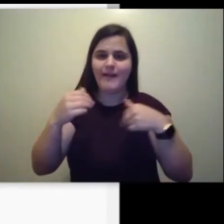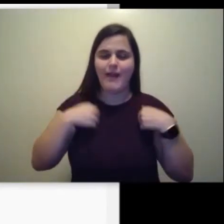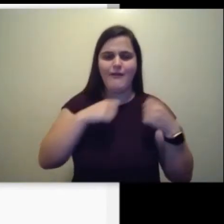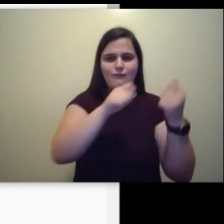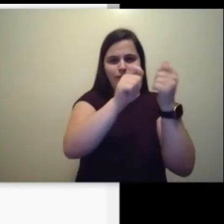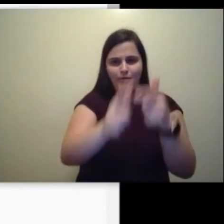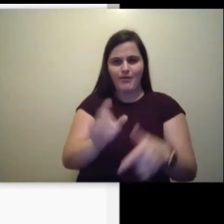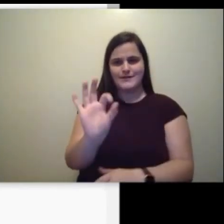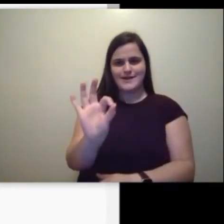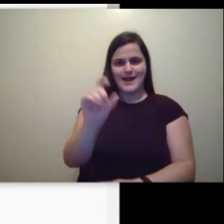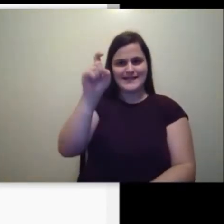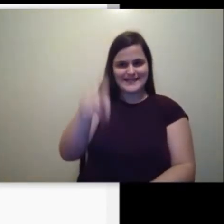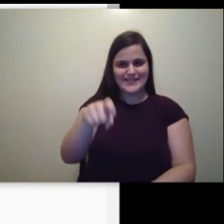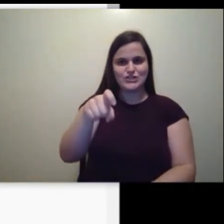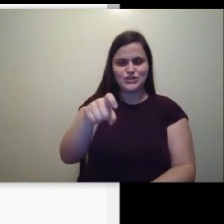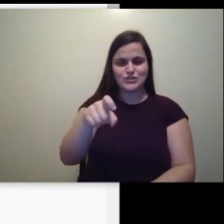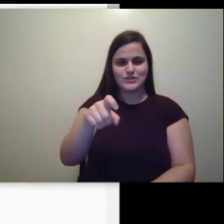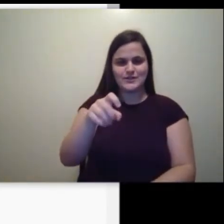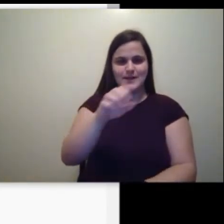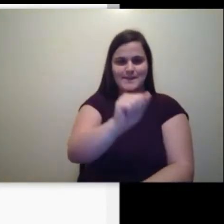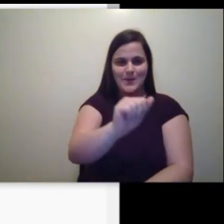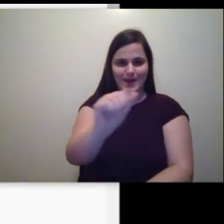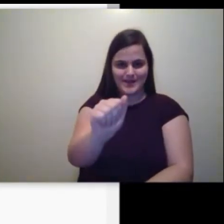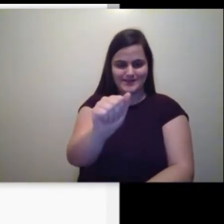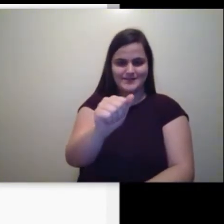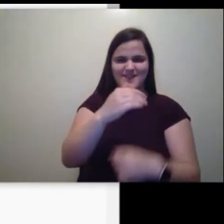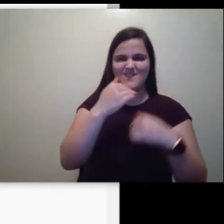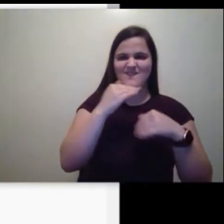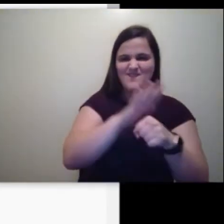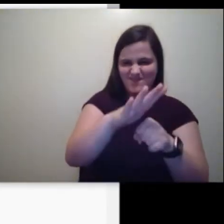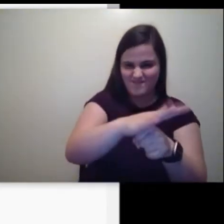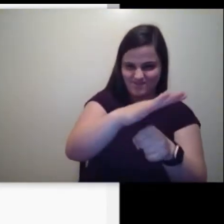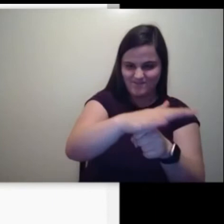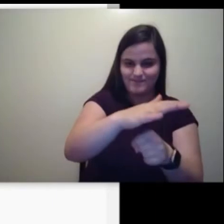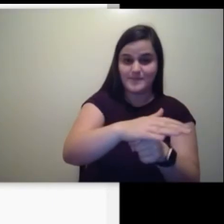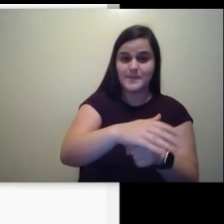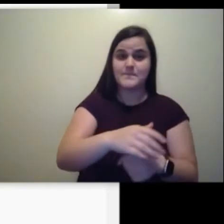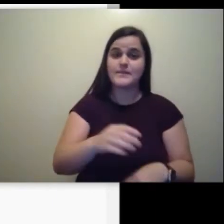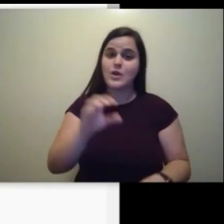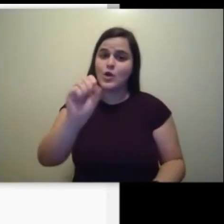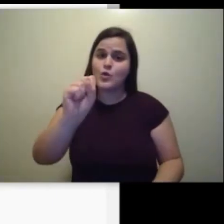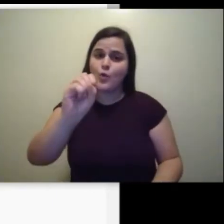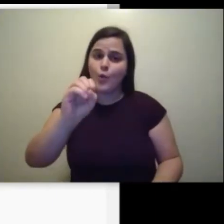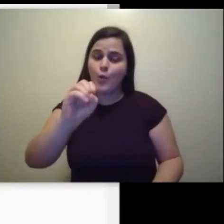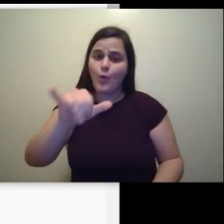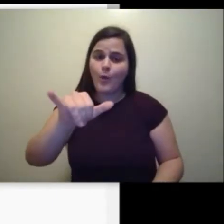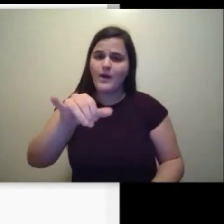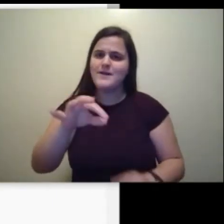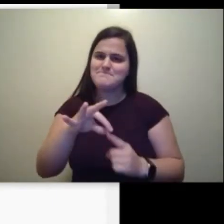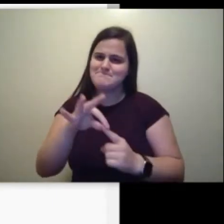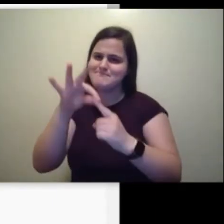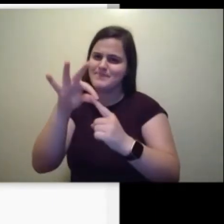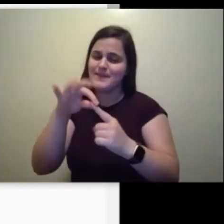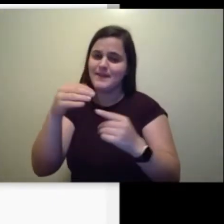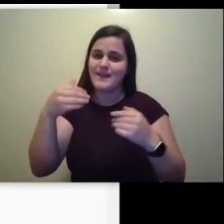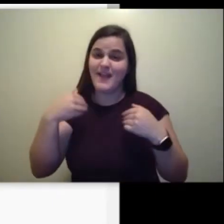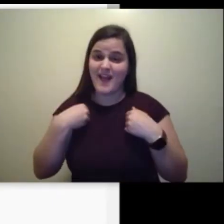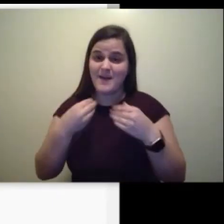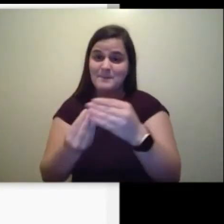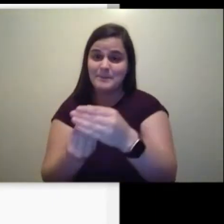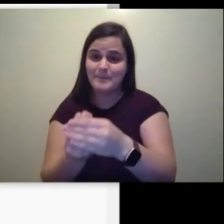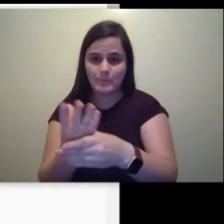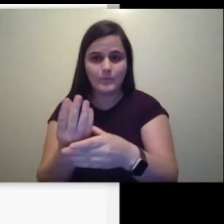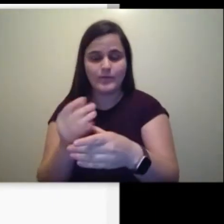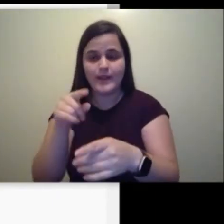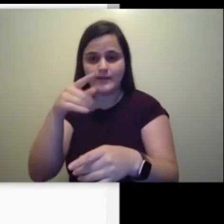amino acids in adequate amounts. Soy foods are unique in that they are plant-based and